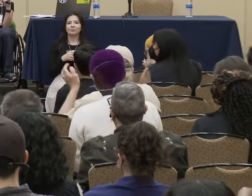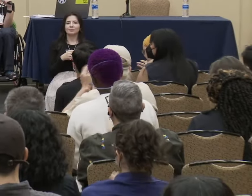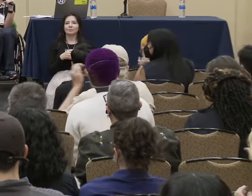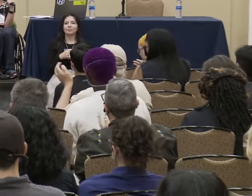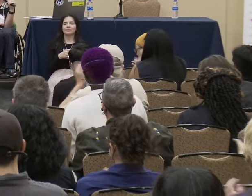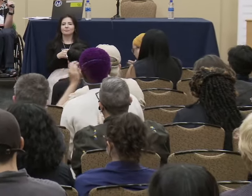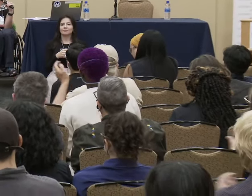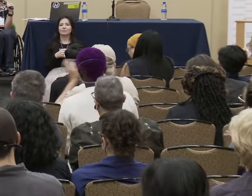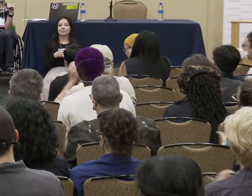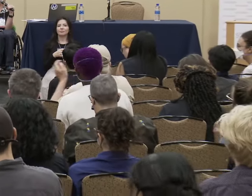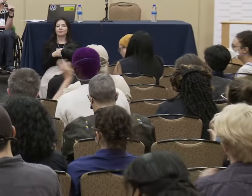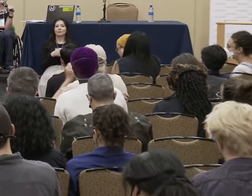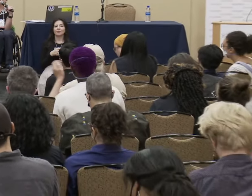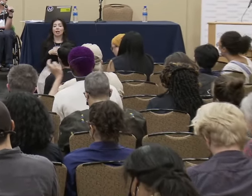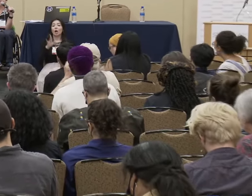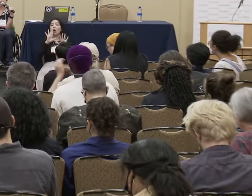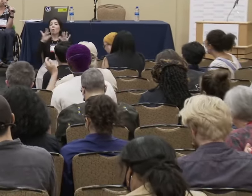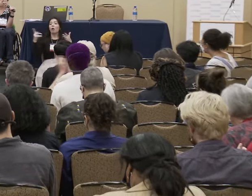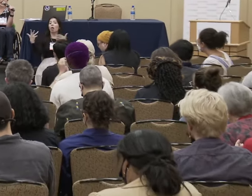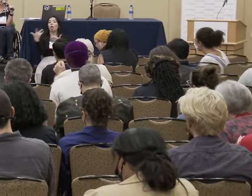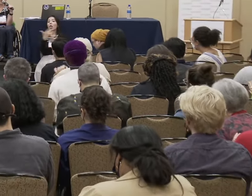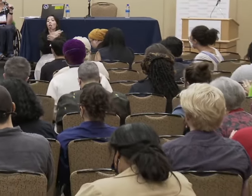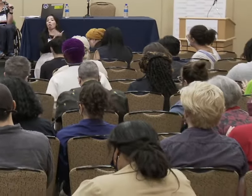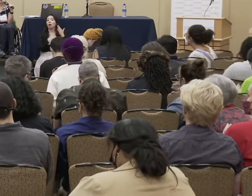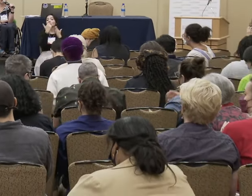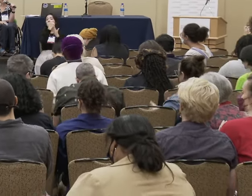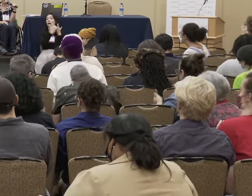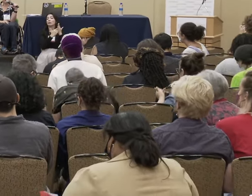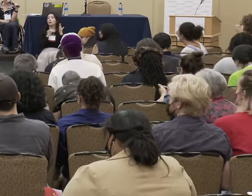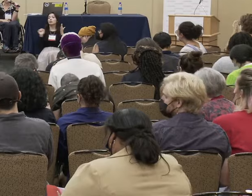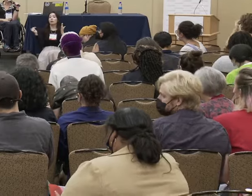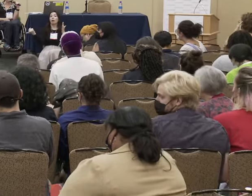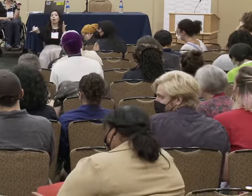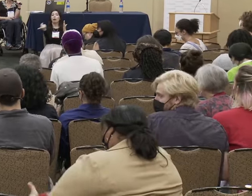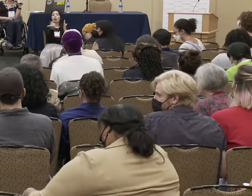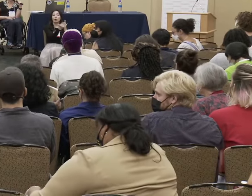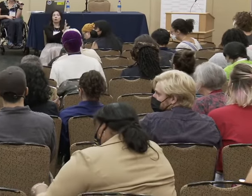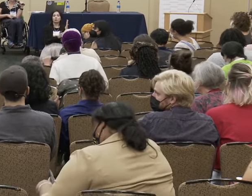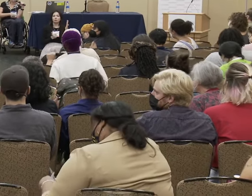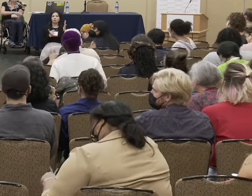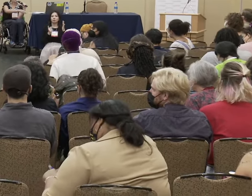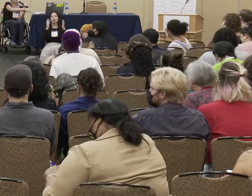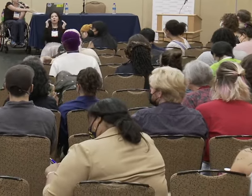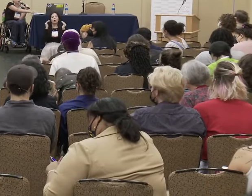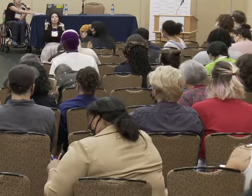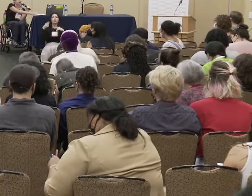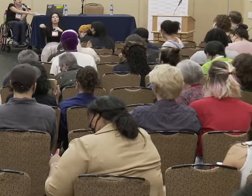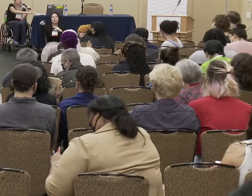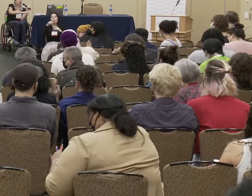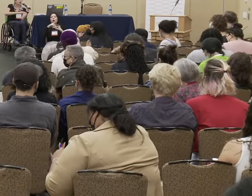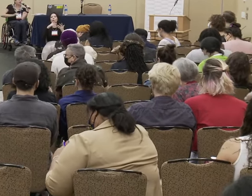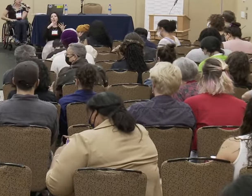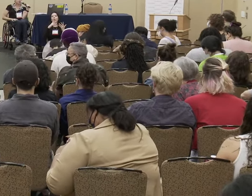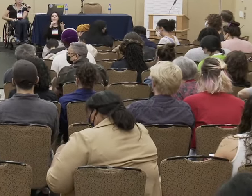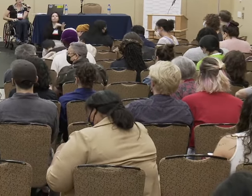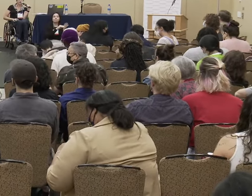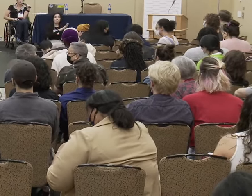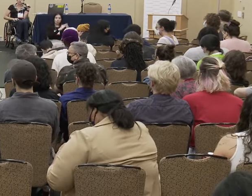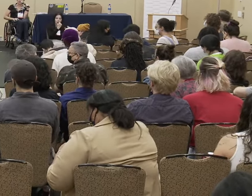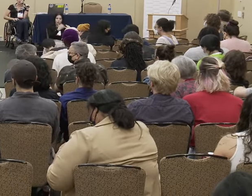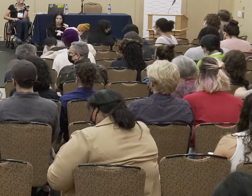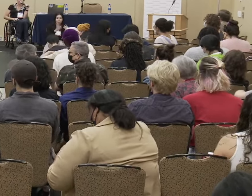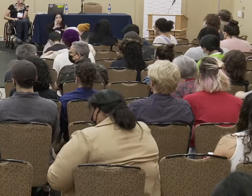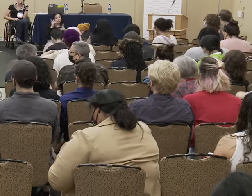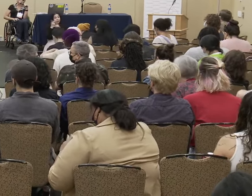And I will collect the list as it kind of goes around, and I hope you all put yourself on it, and we'll figure out what